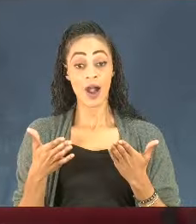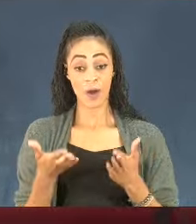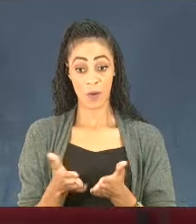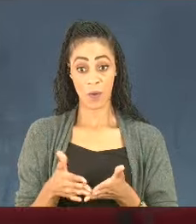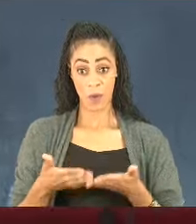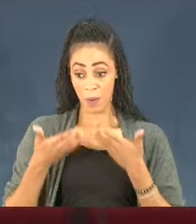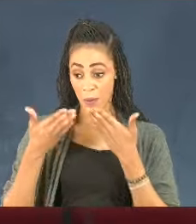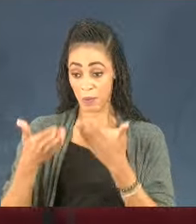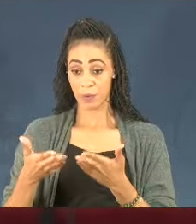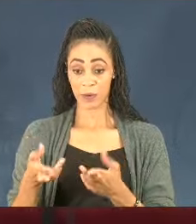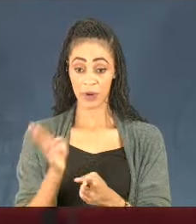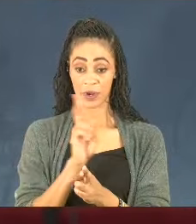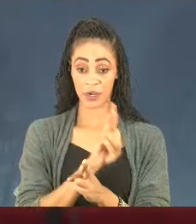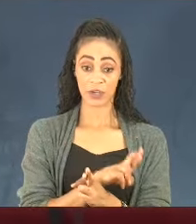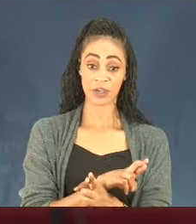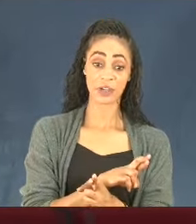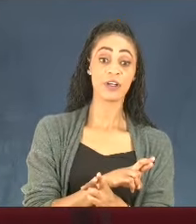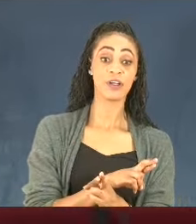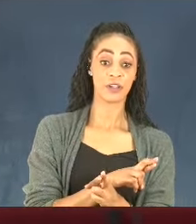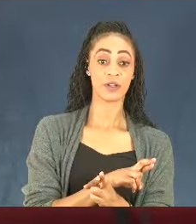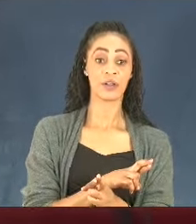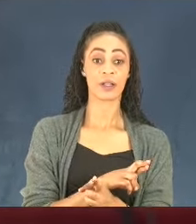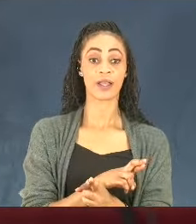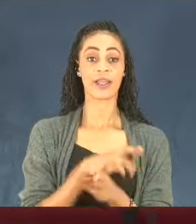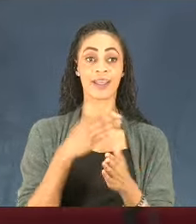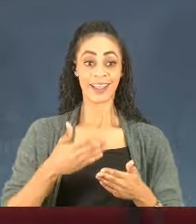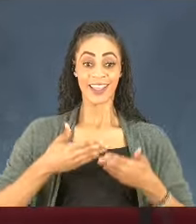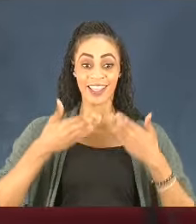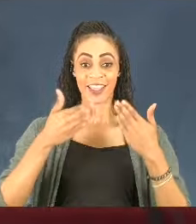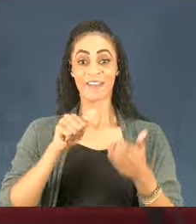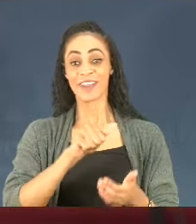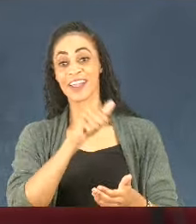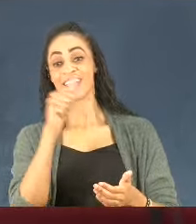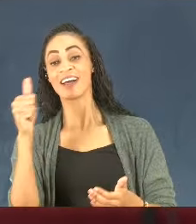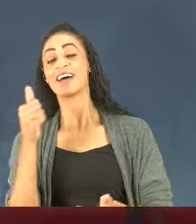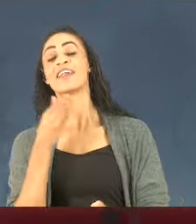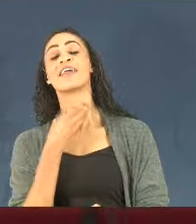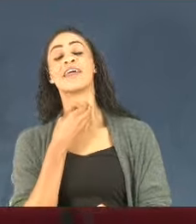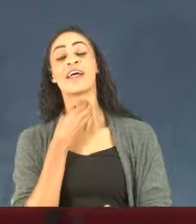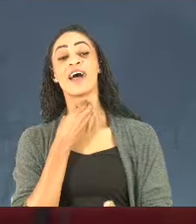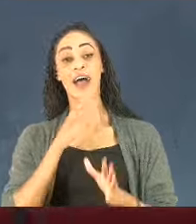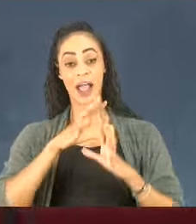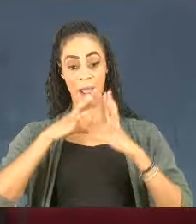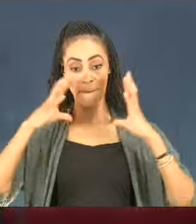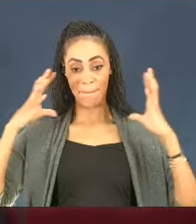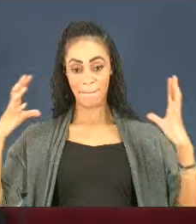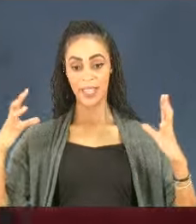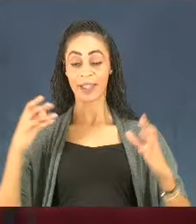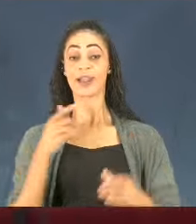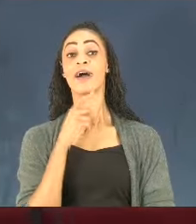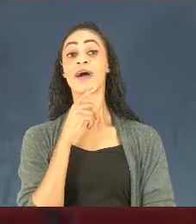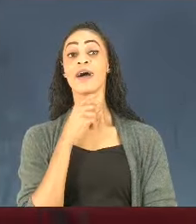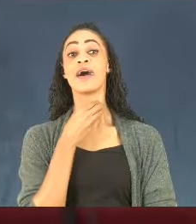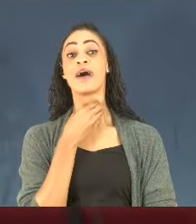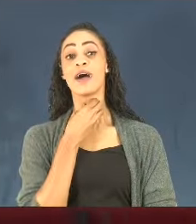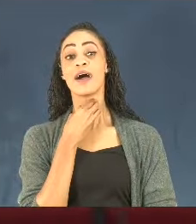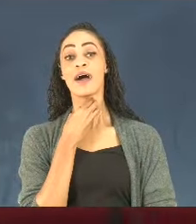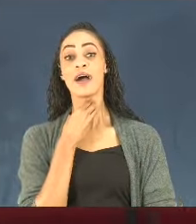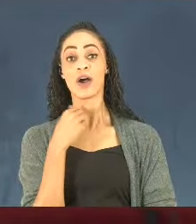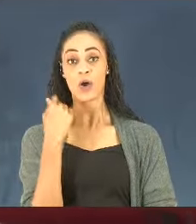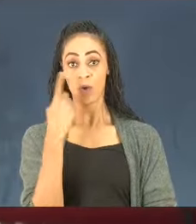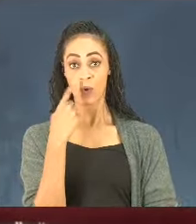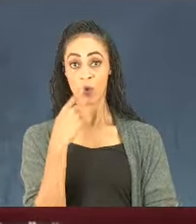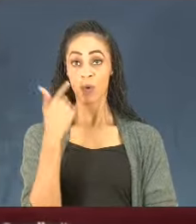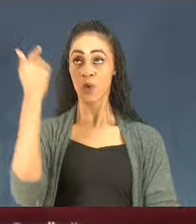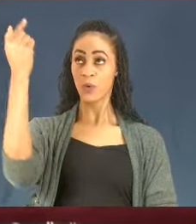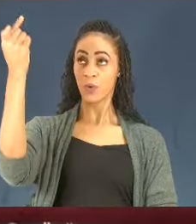your life is by having another Adam, the greater Adam, that will come and live